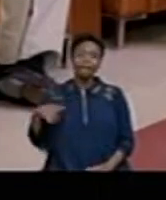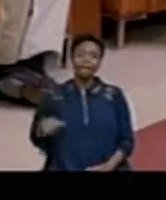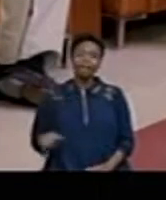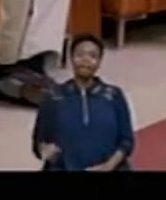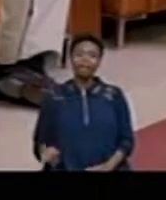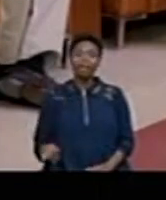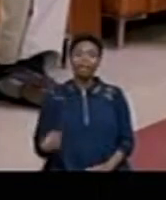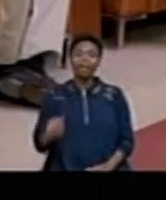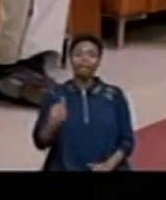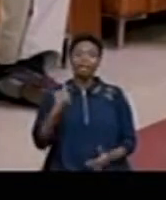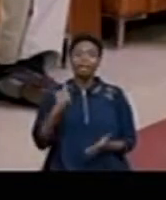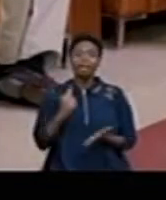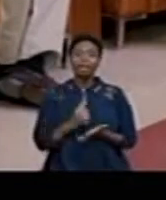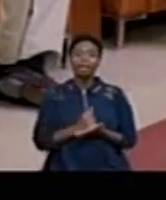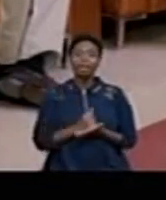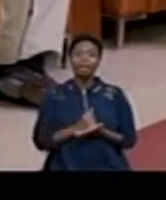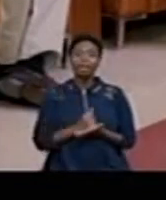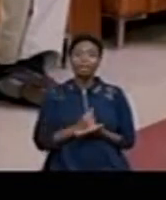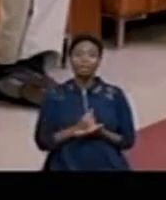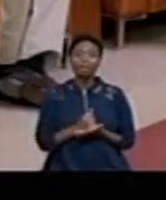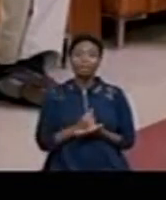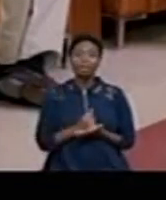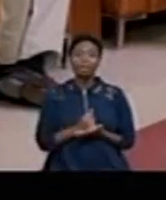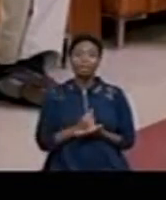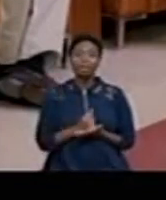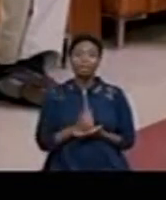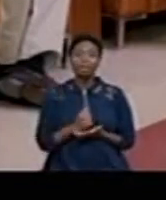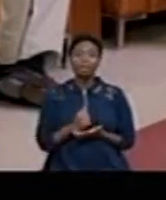and ever.